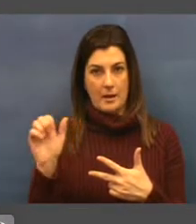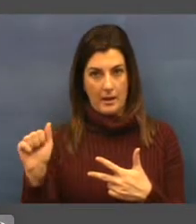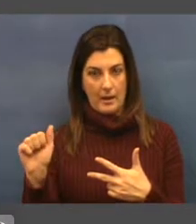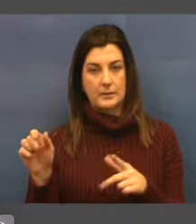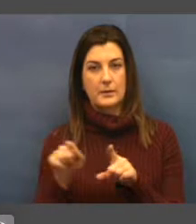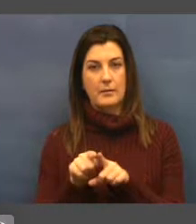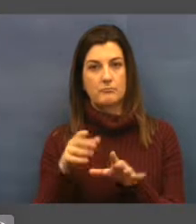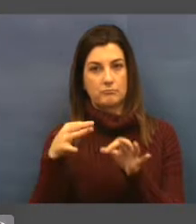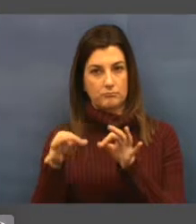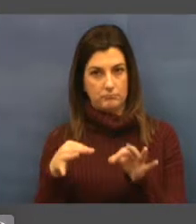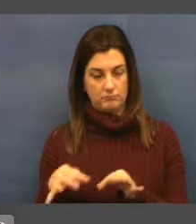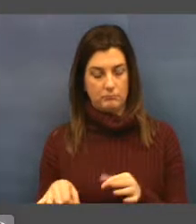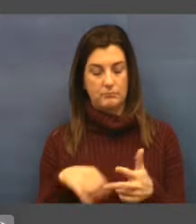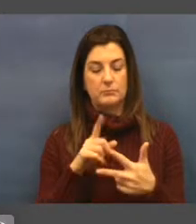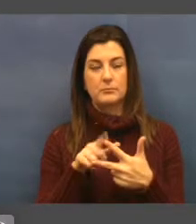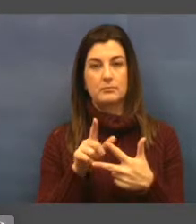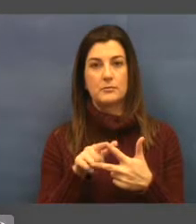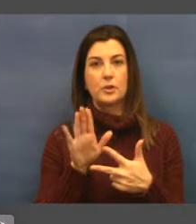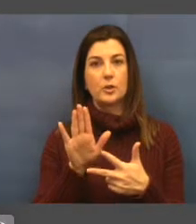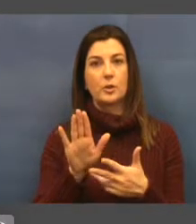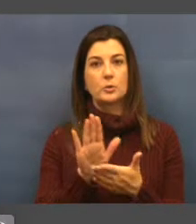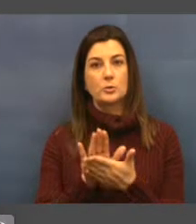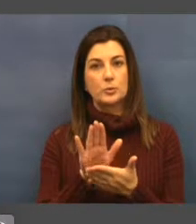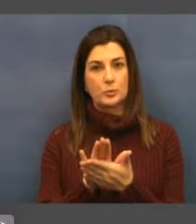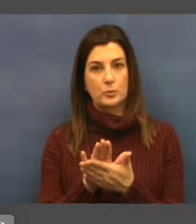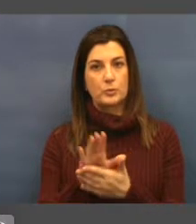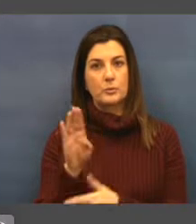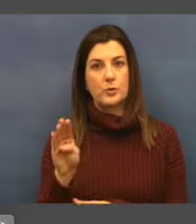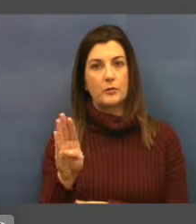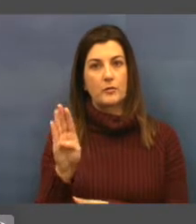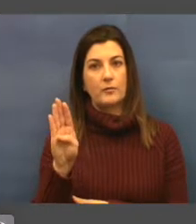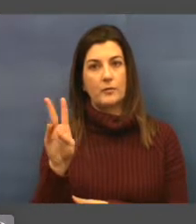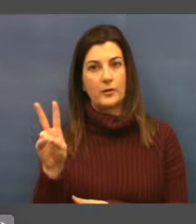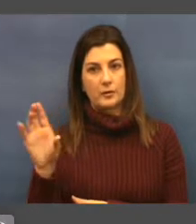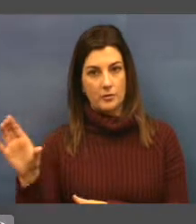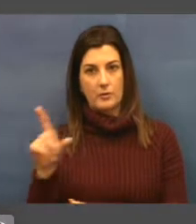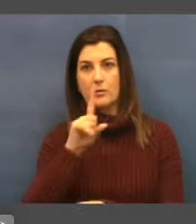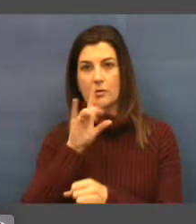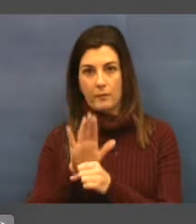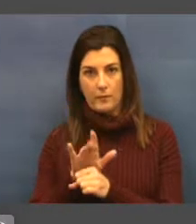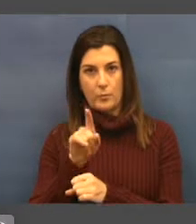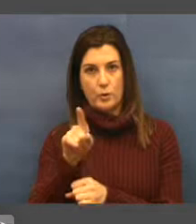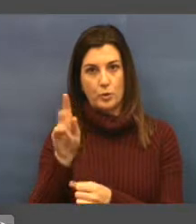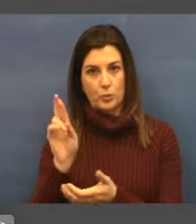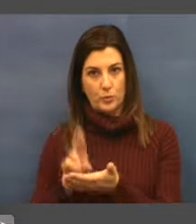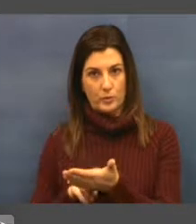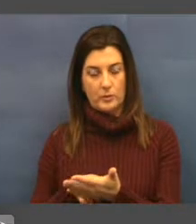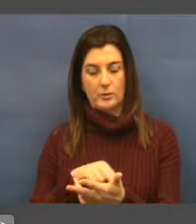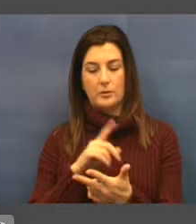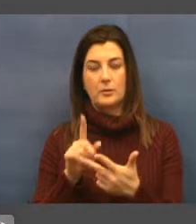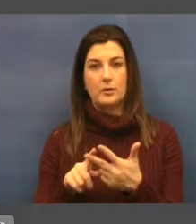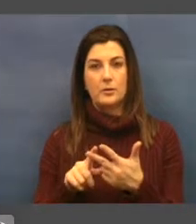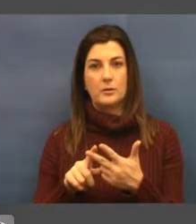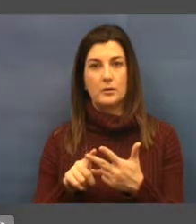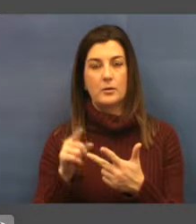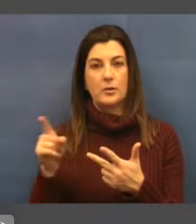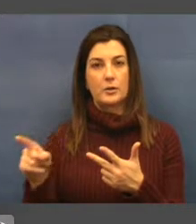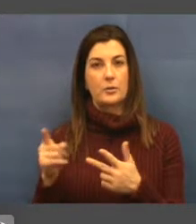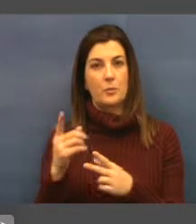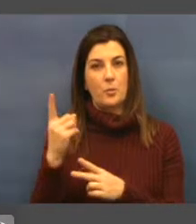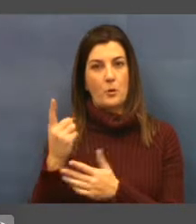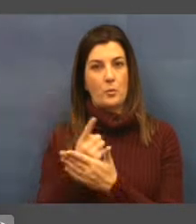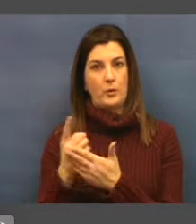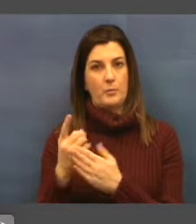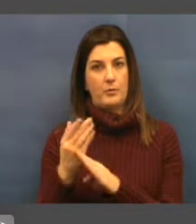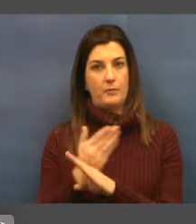discussed. 2, your school, Bow Valley College, has confirmed your registration. And 3, you're within 1 week of starting